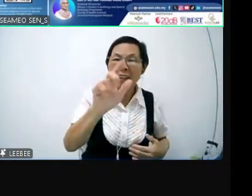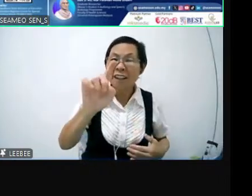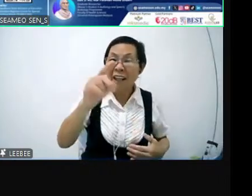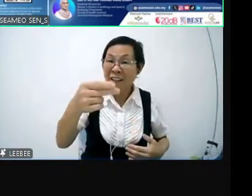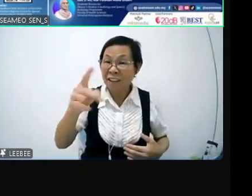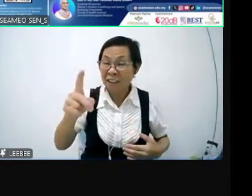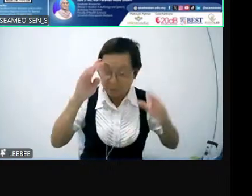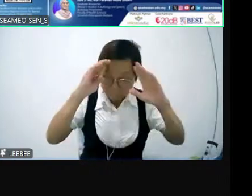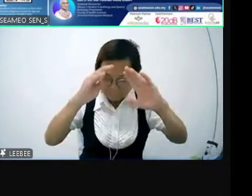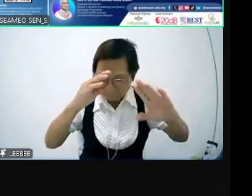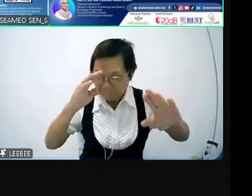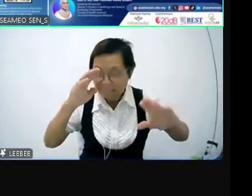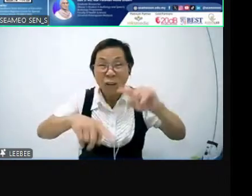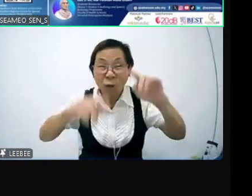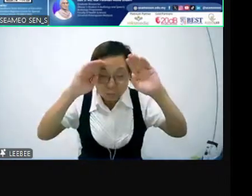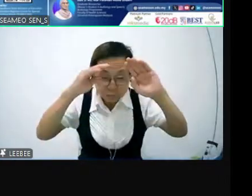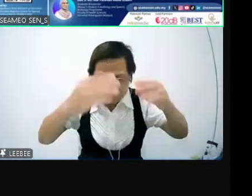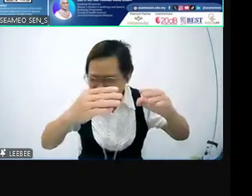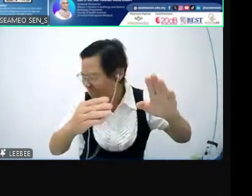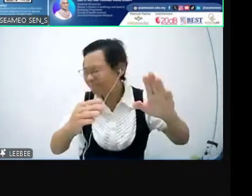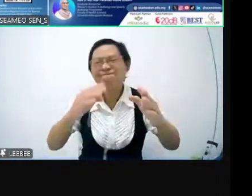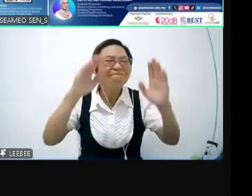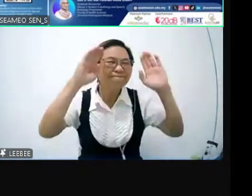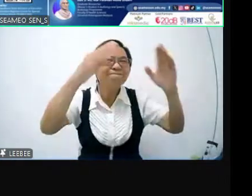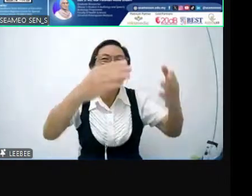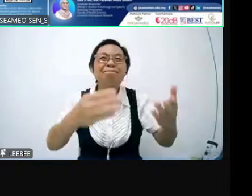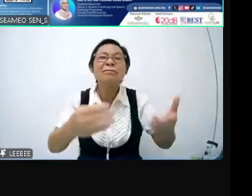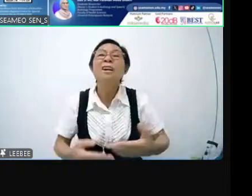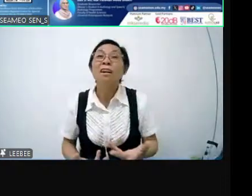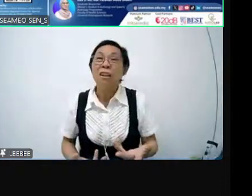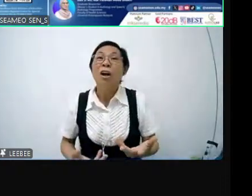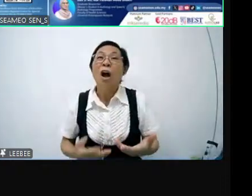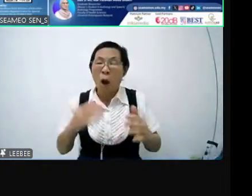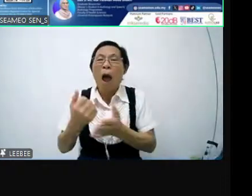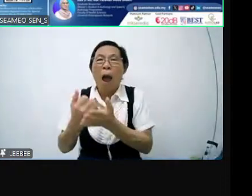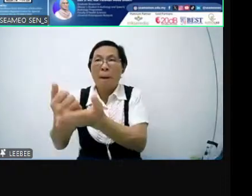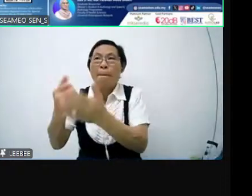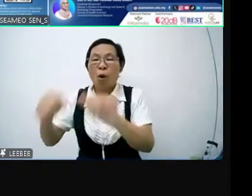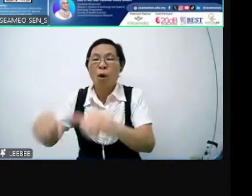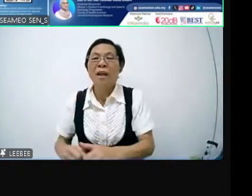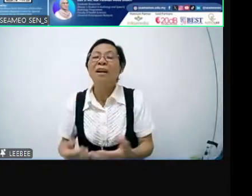so as a whole, it will improve listening condition by